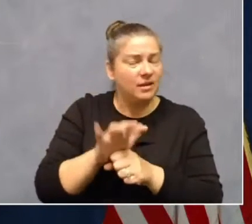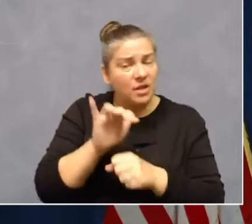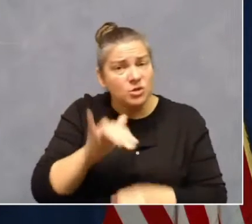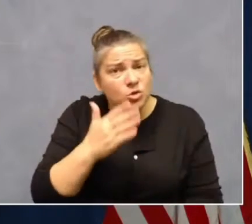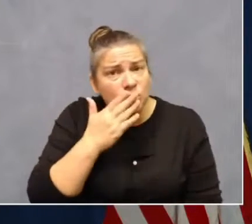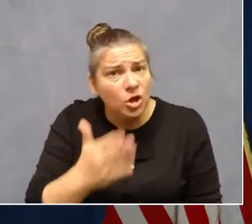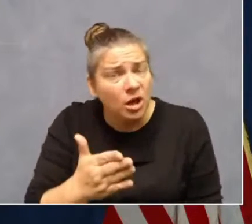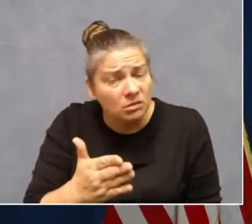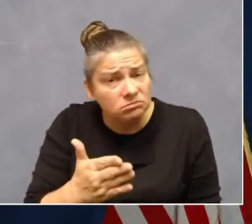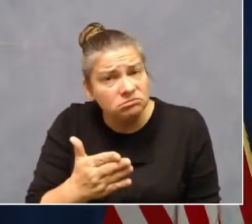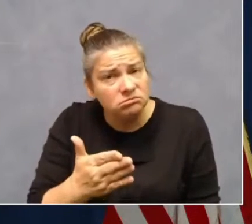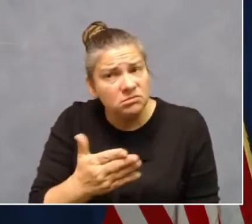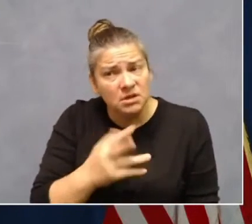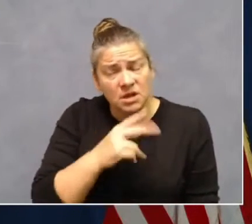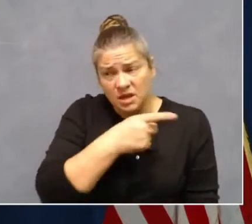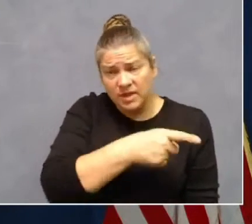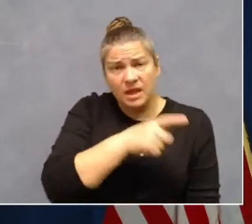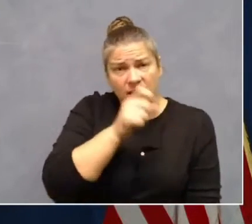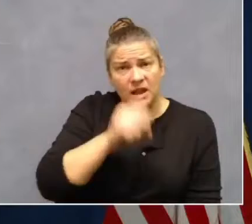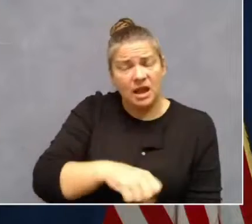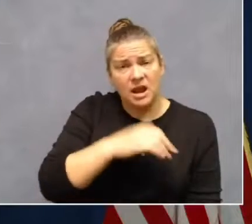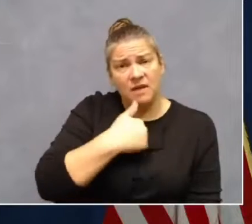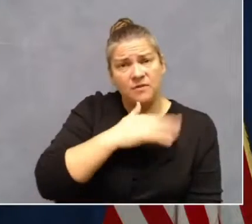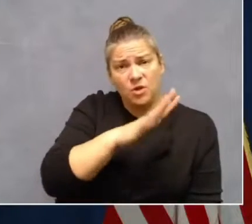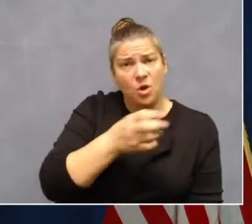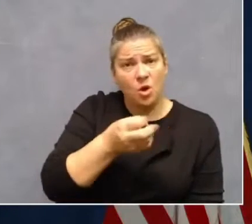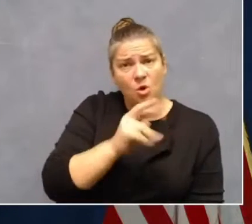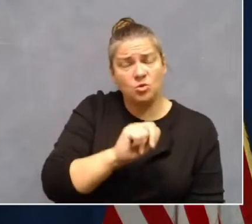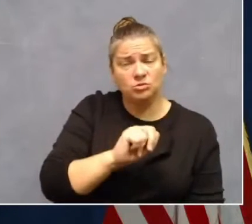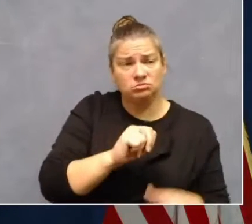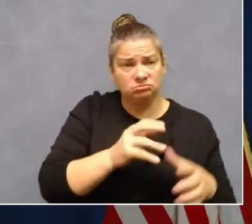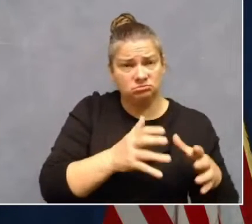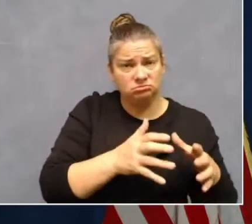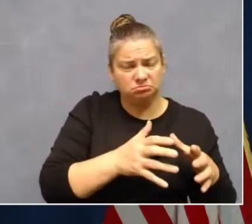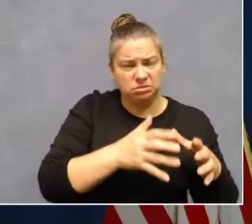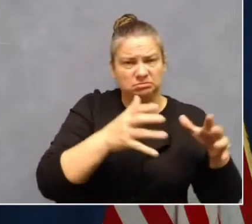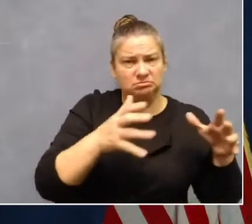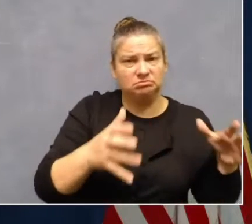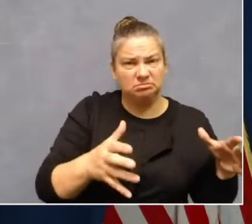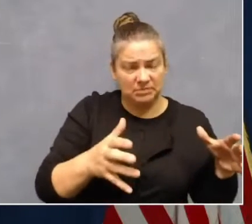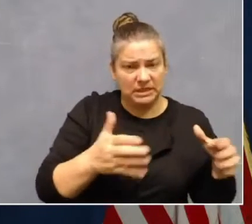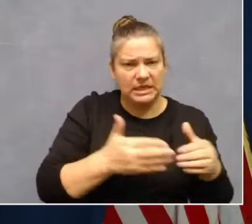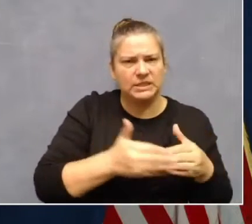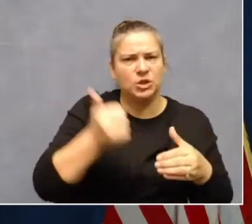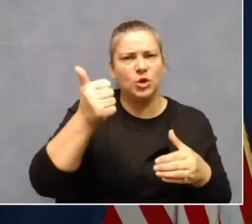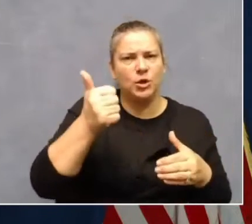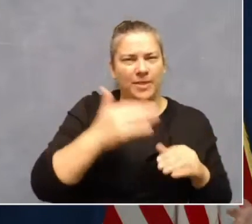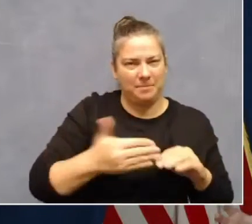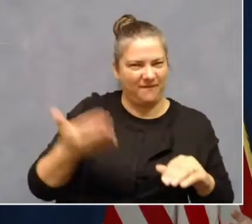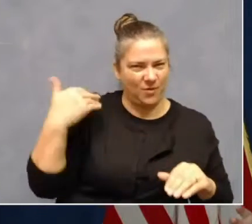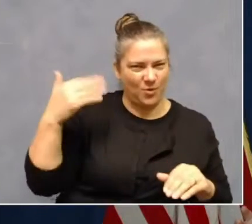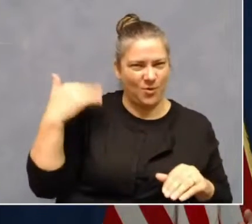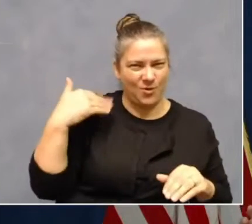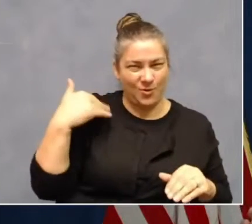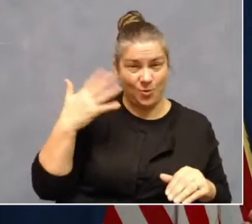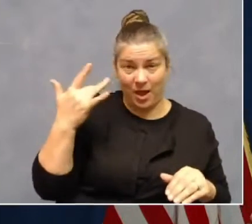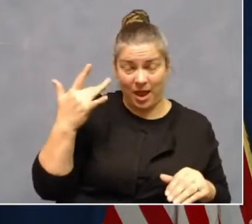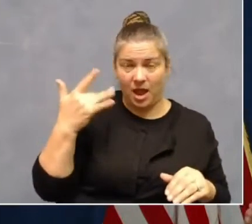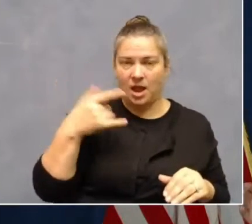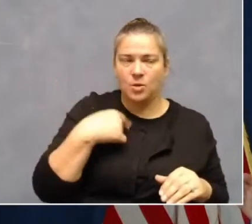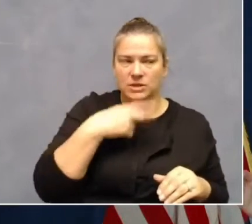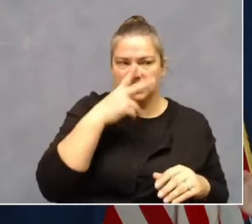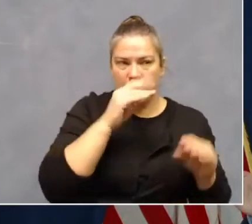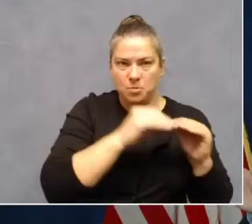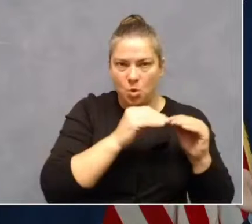can expand their own capacity if necessary a little bit easier than previously, because we think we will see more hospital